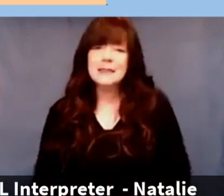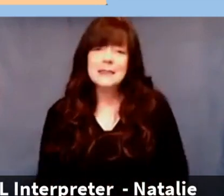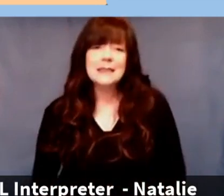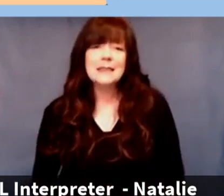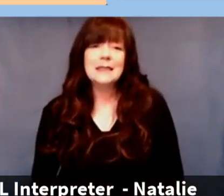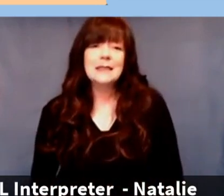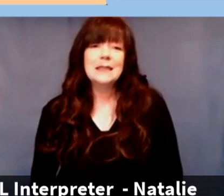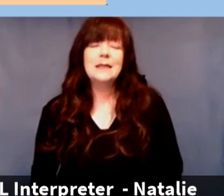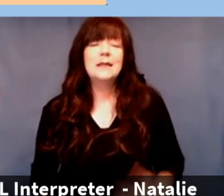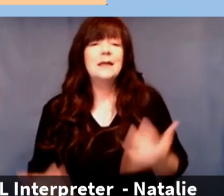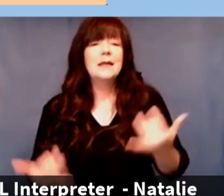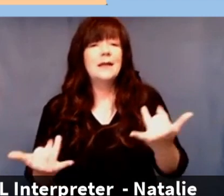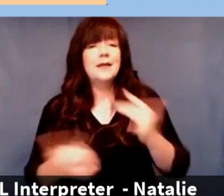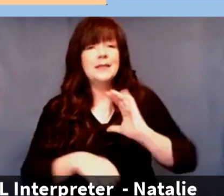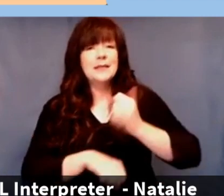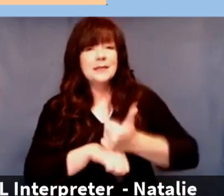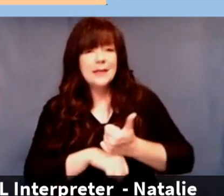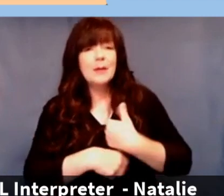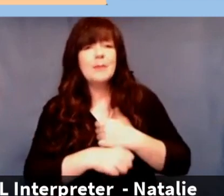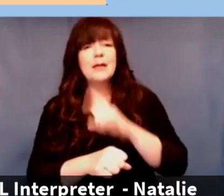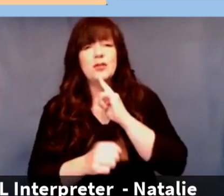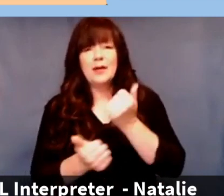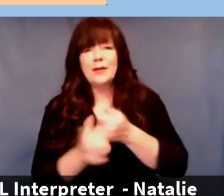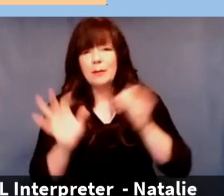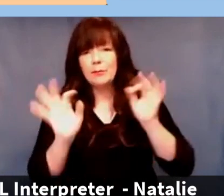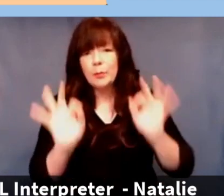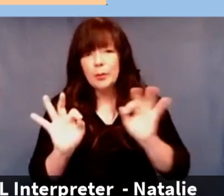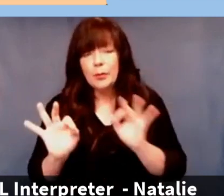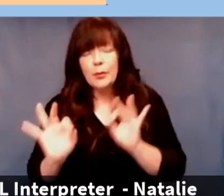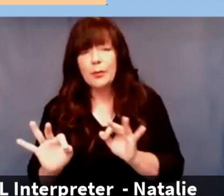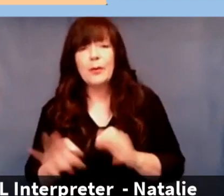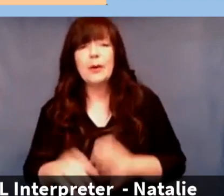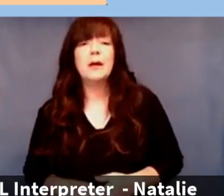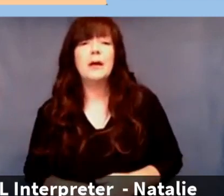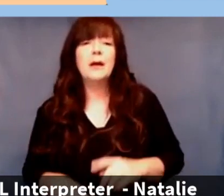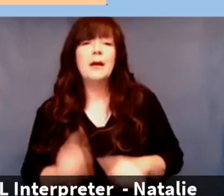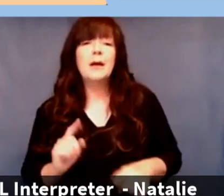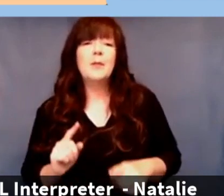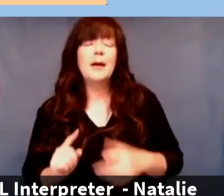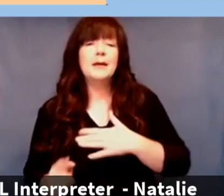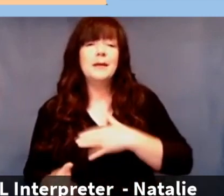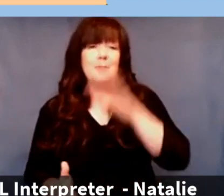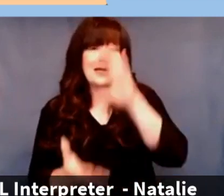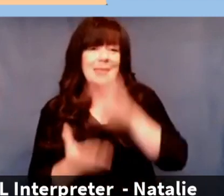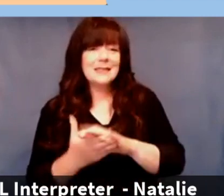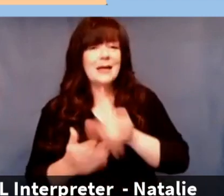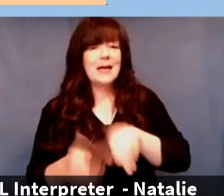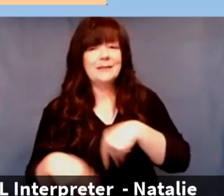The setup, I made sure everything is like good, but I had to give my husband